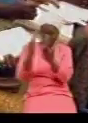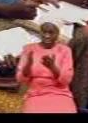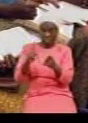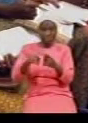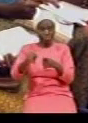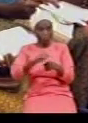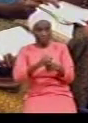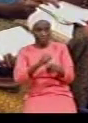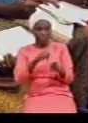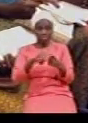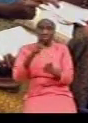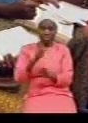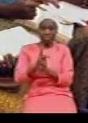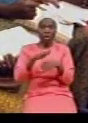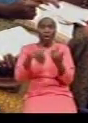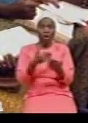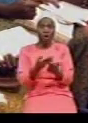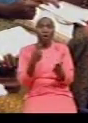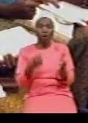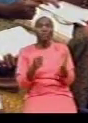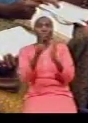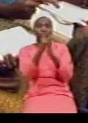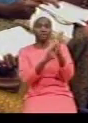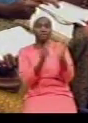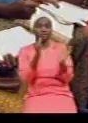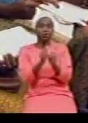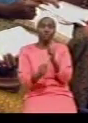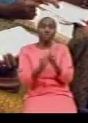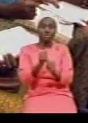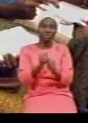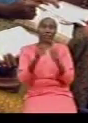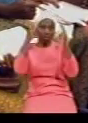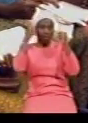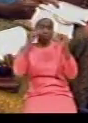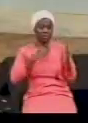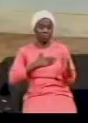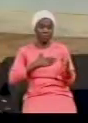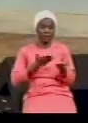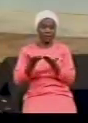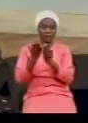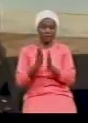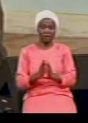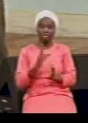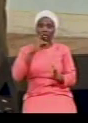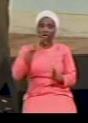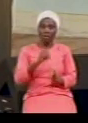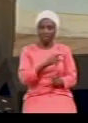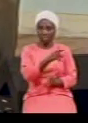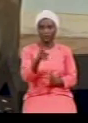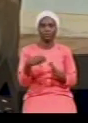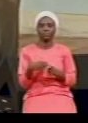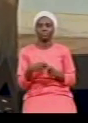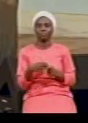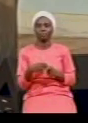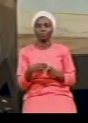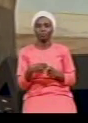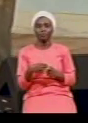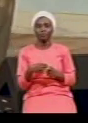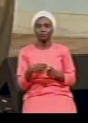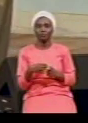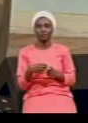keep all the law which Moses my servant commanded thee. Why do we hear so